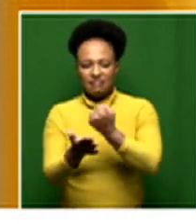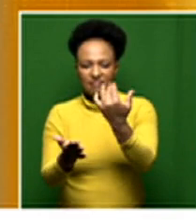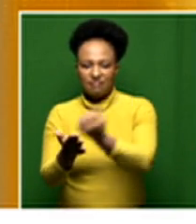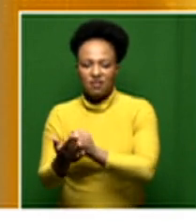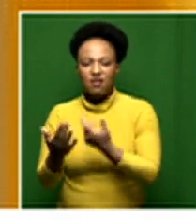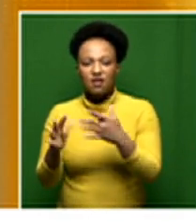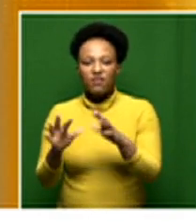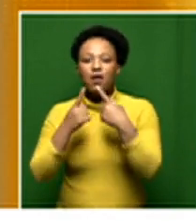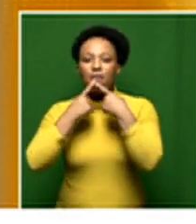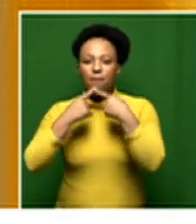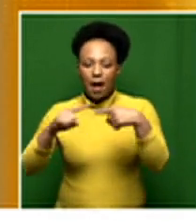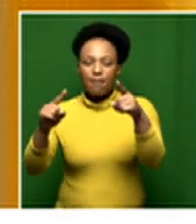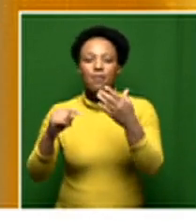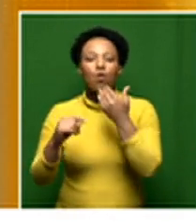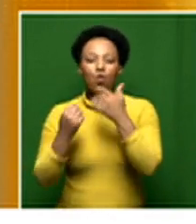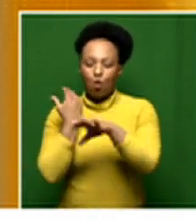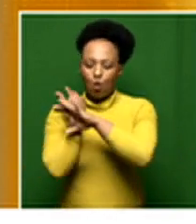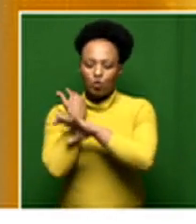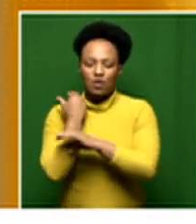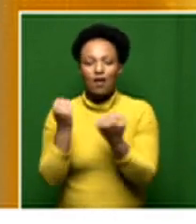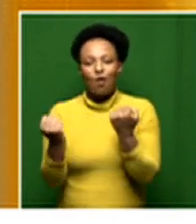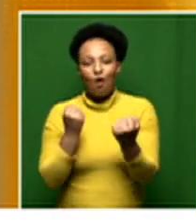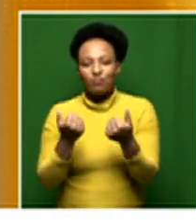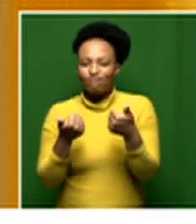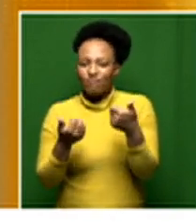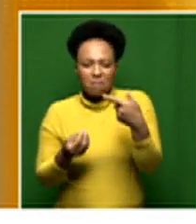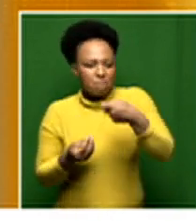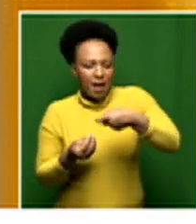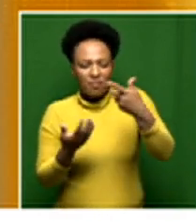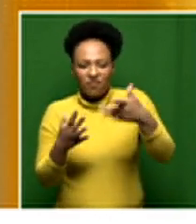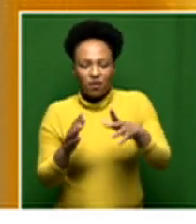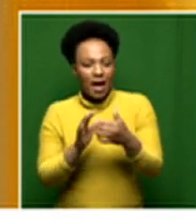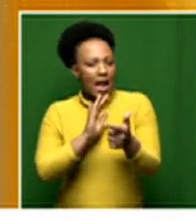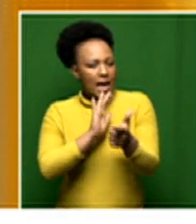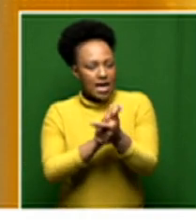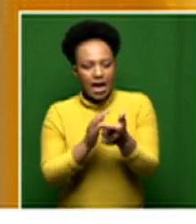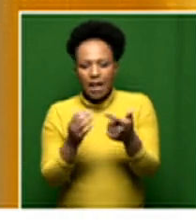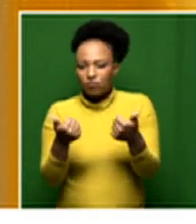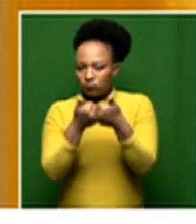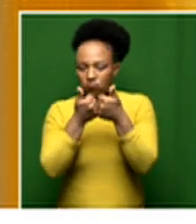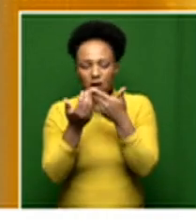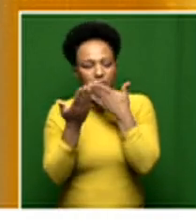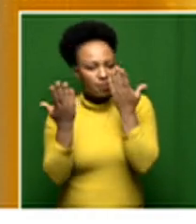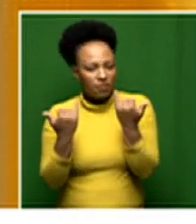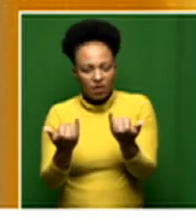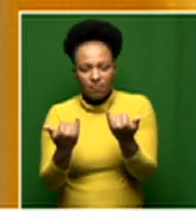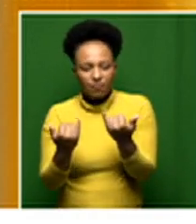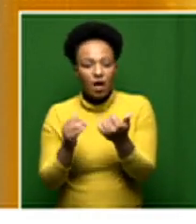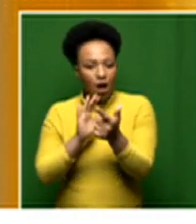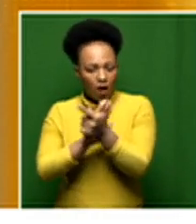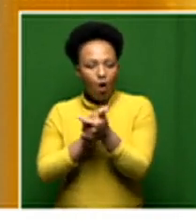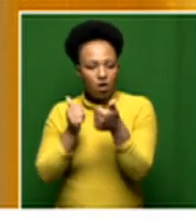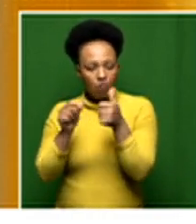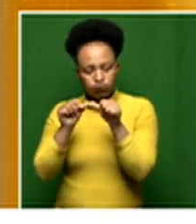pronounced upon by the Constitutional Court. So there's not that many legal challenges that can be brought anymore now. Okay. The law is